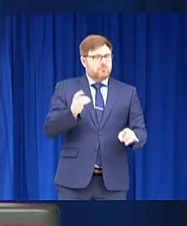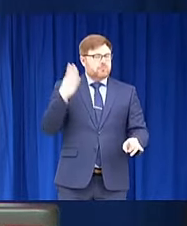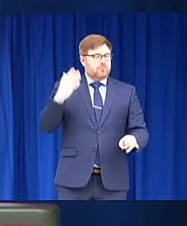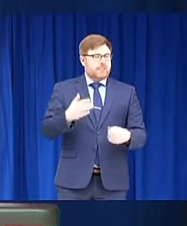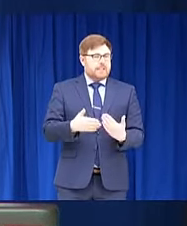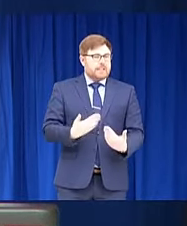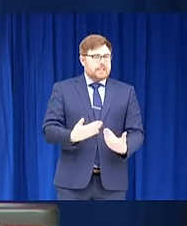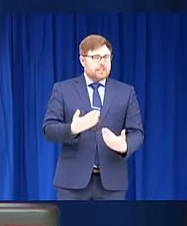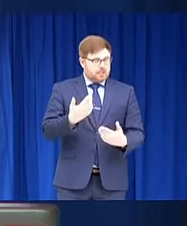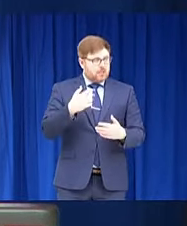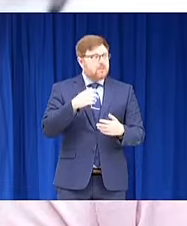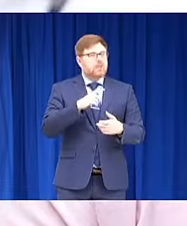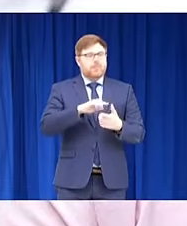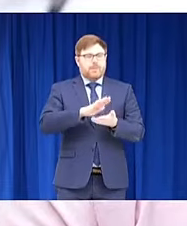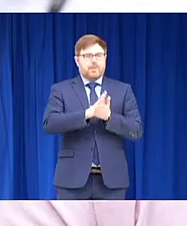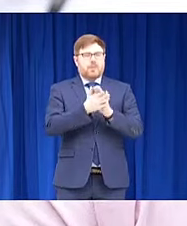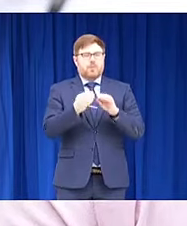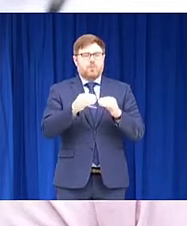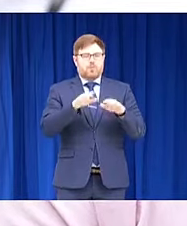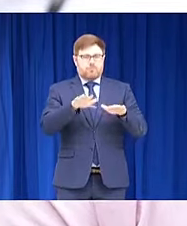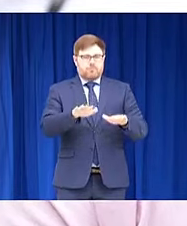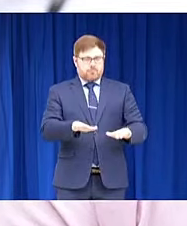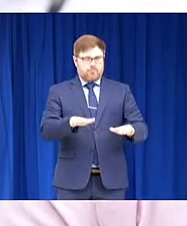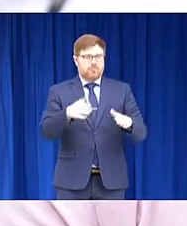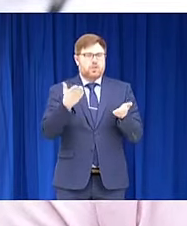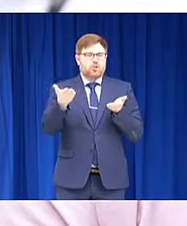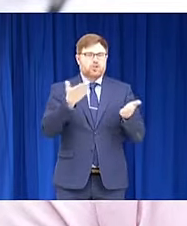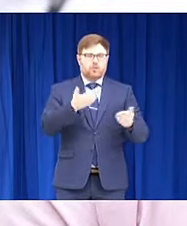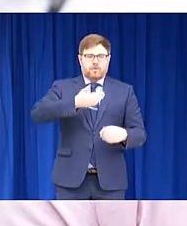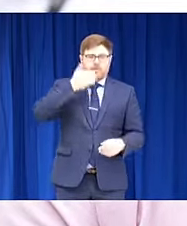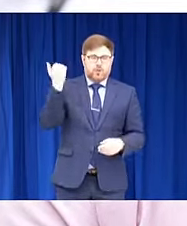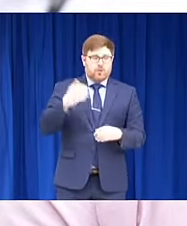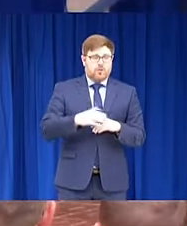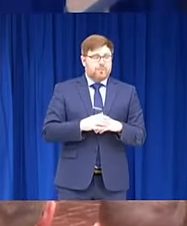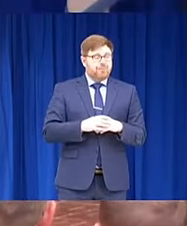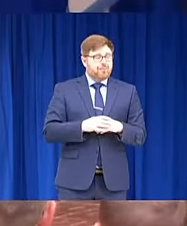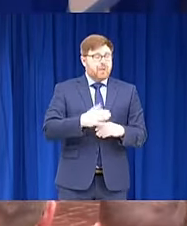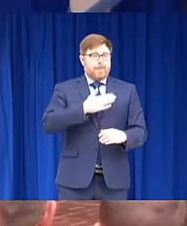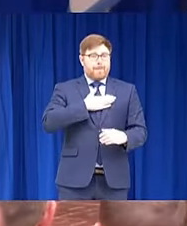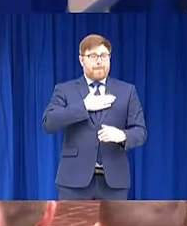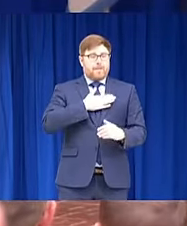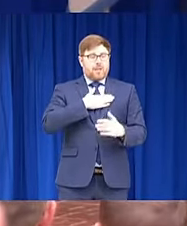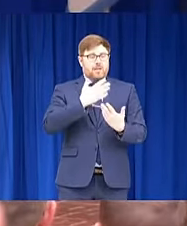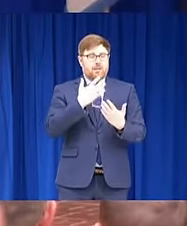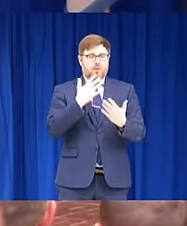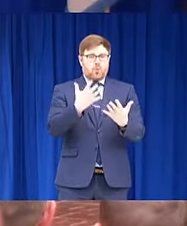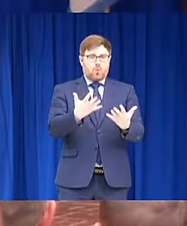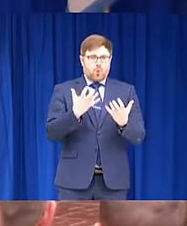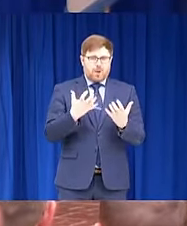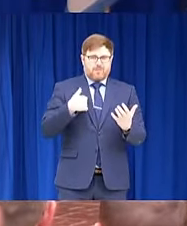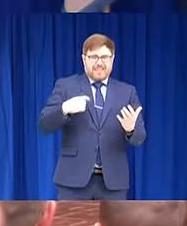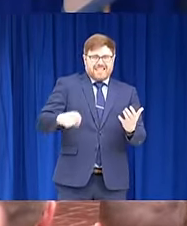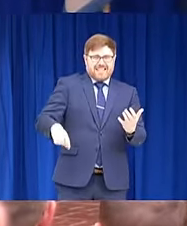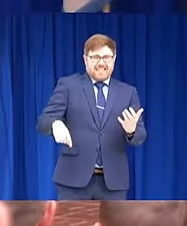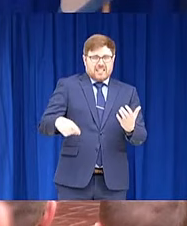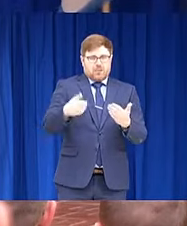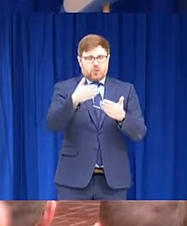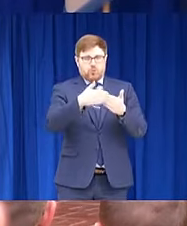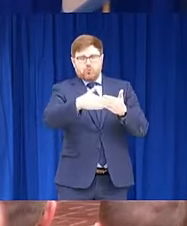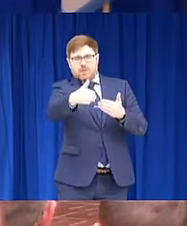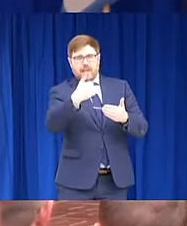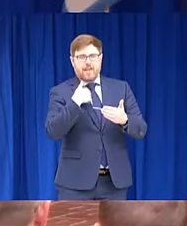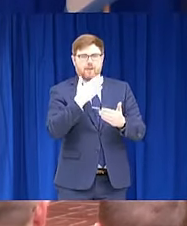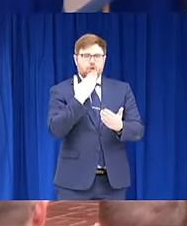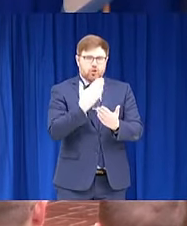sailors. My capacity for a meaningful and impactful life elevated to a level I had never